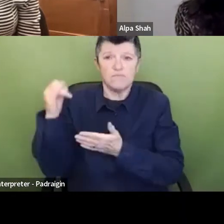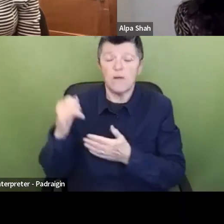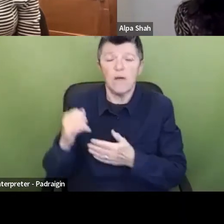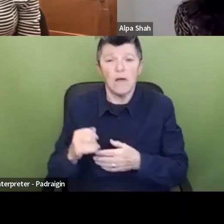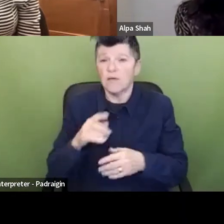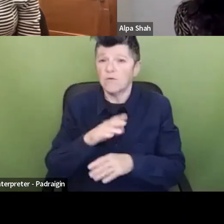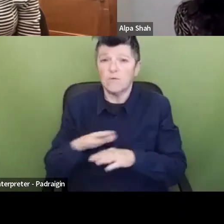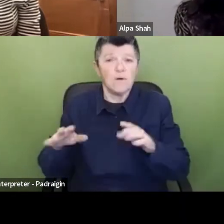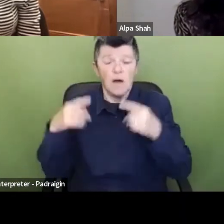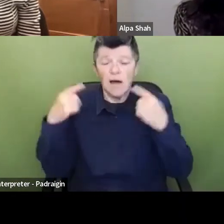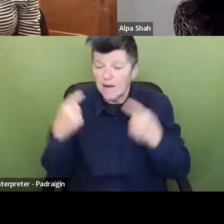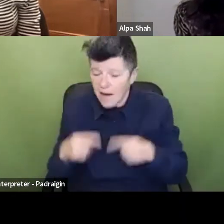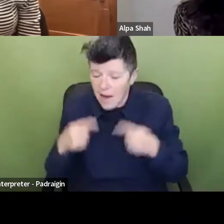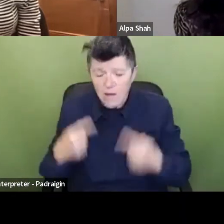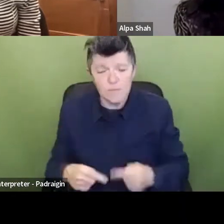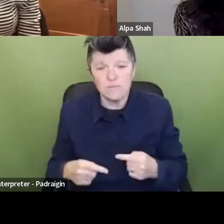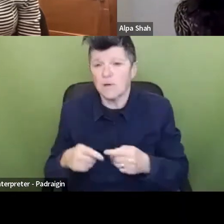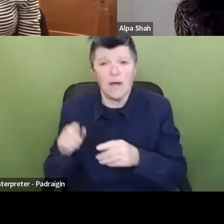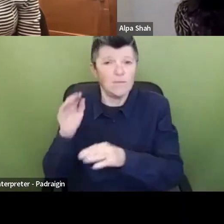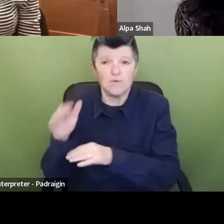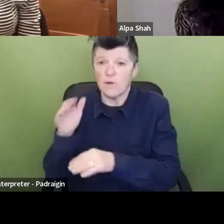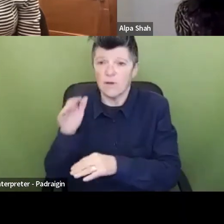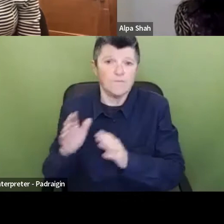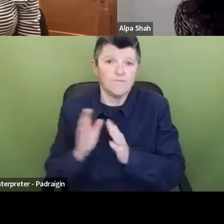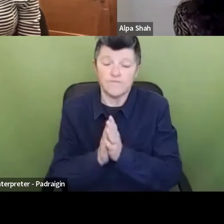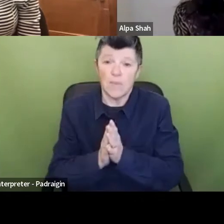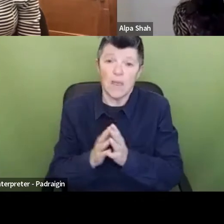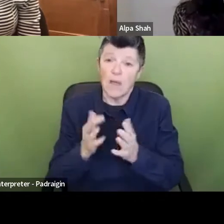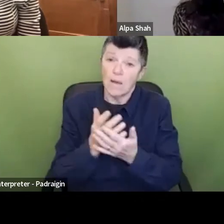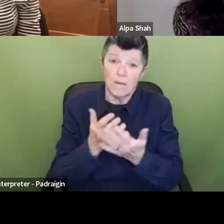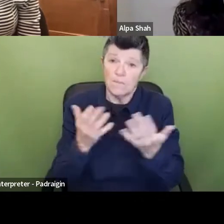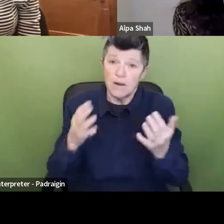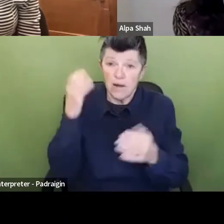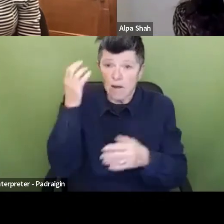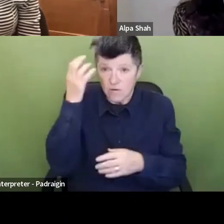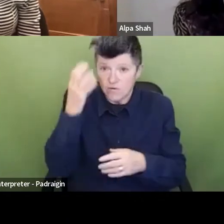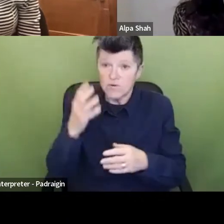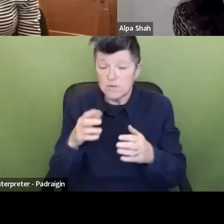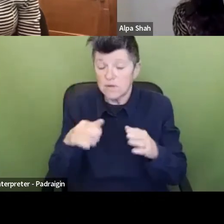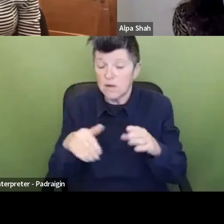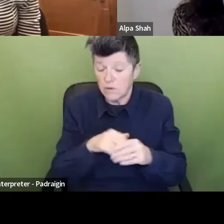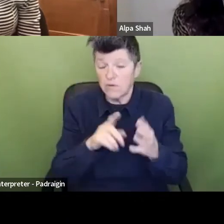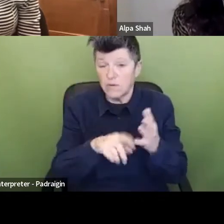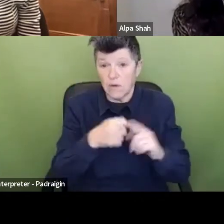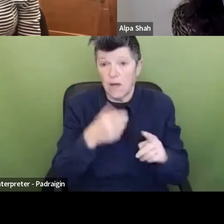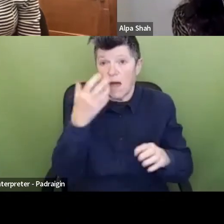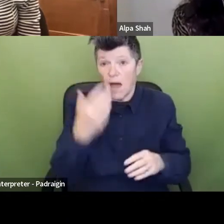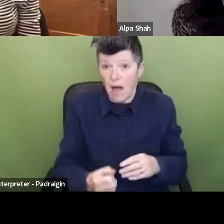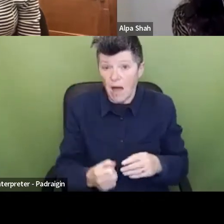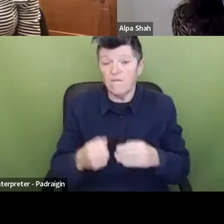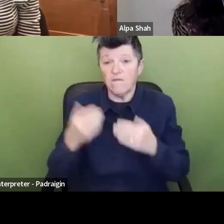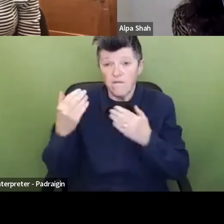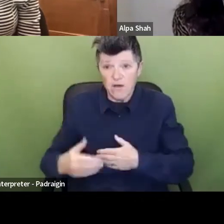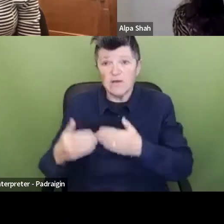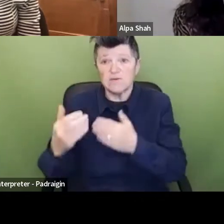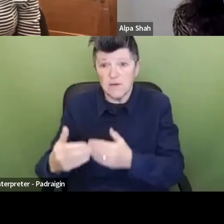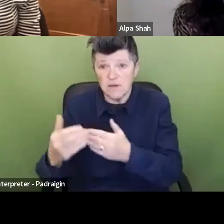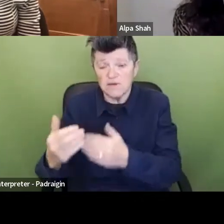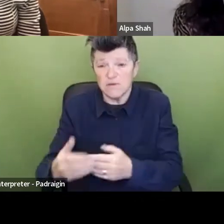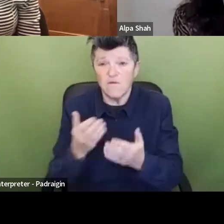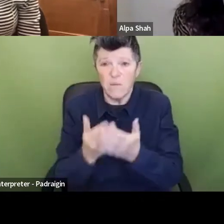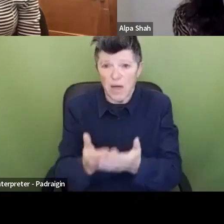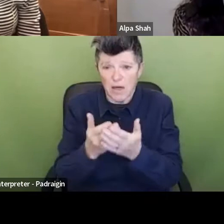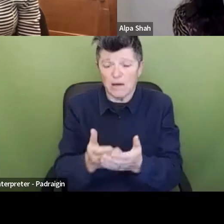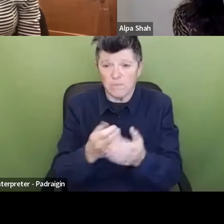outside. And similarly, many countries, including the UK, have gone through phases of criminalizing begging, literally